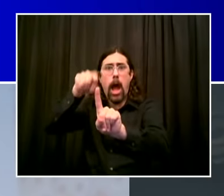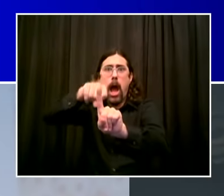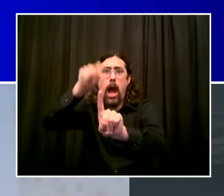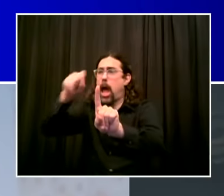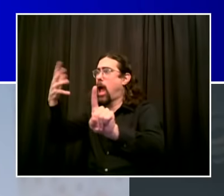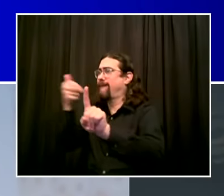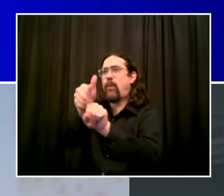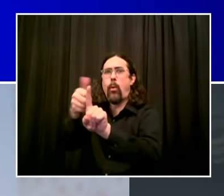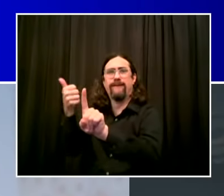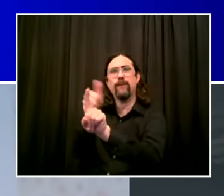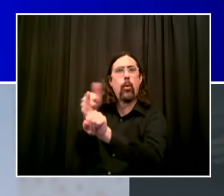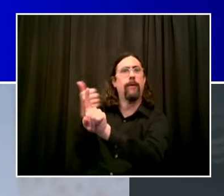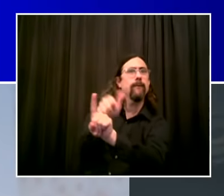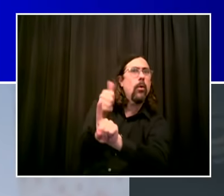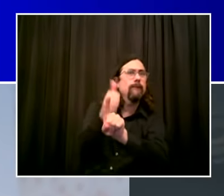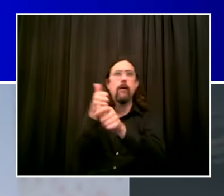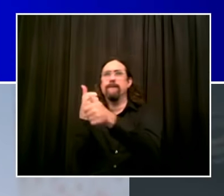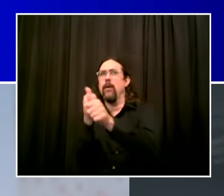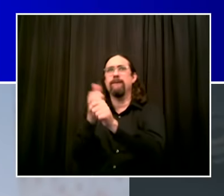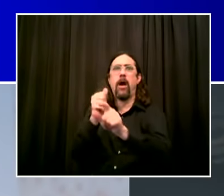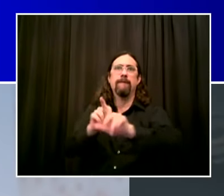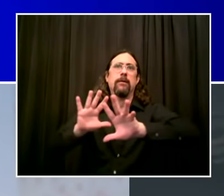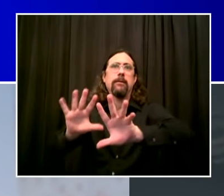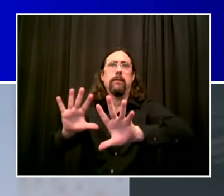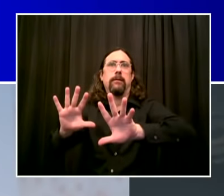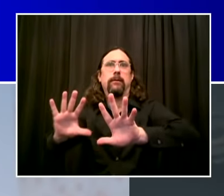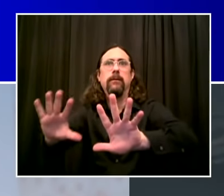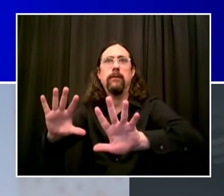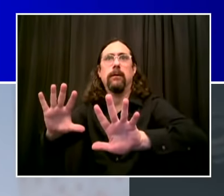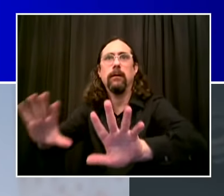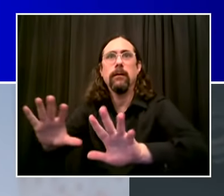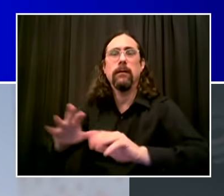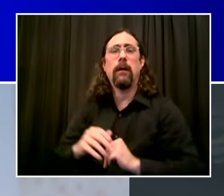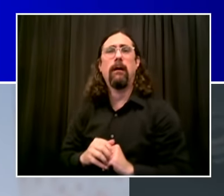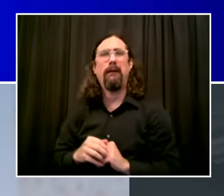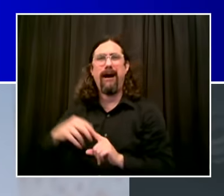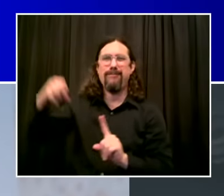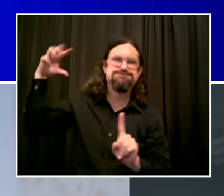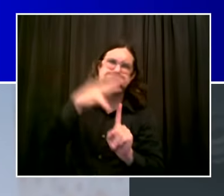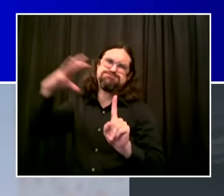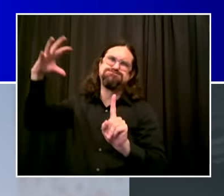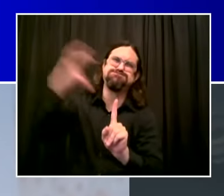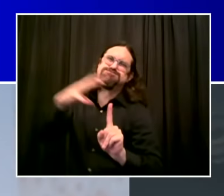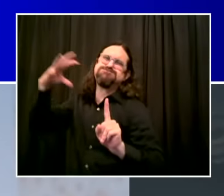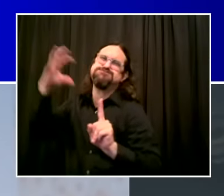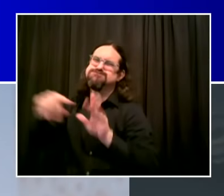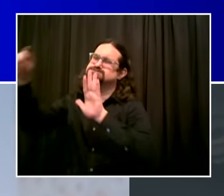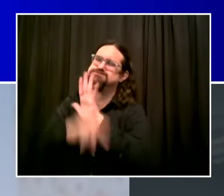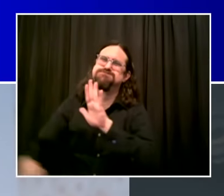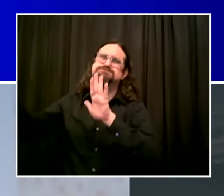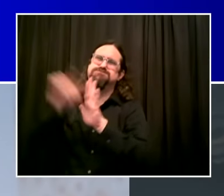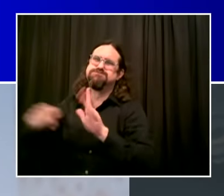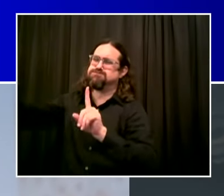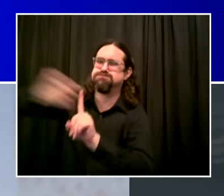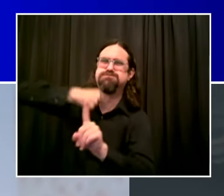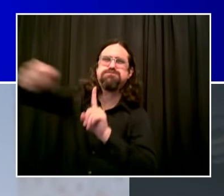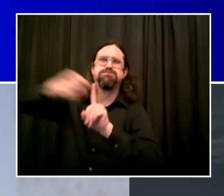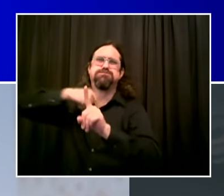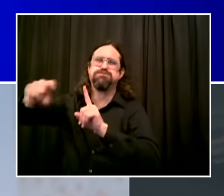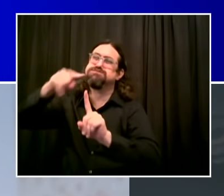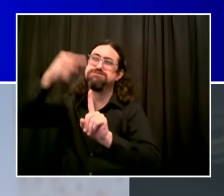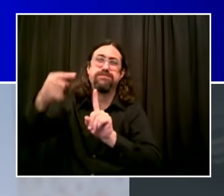North Star that moved him forward. And it's something we all need to remember right now. So we're mourning, but there's something I think